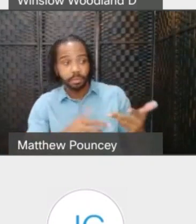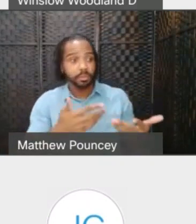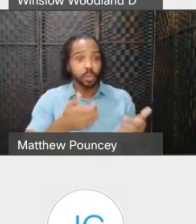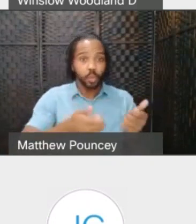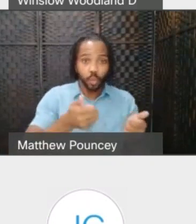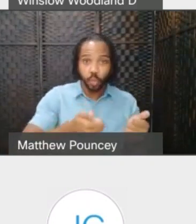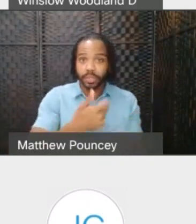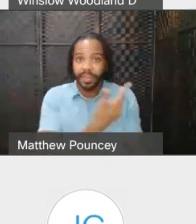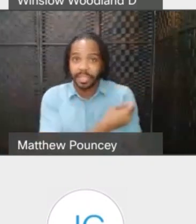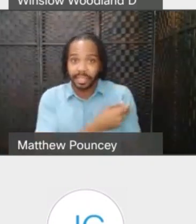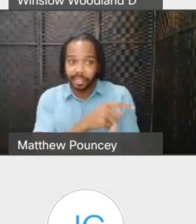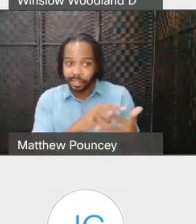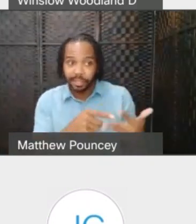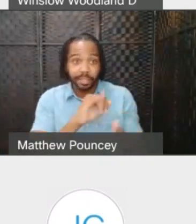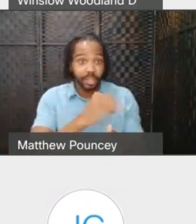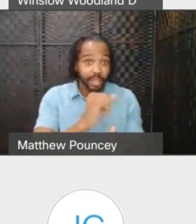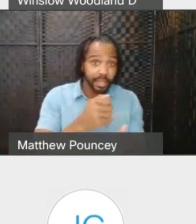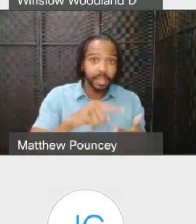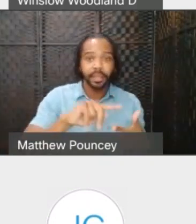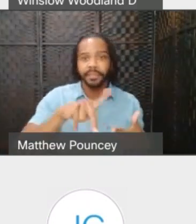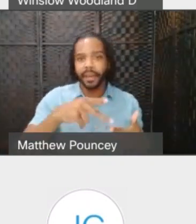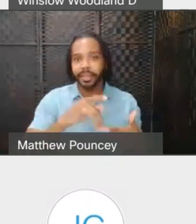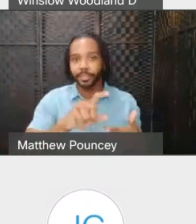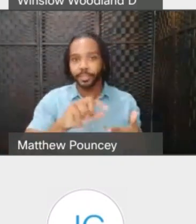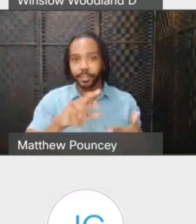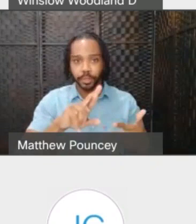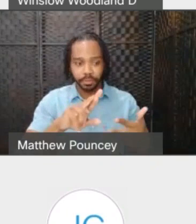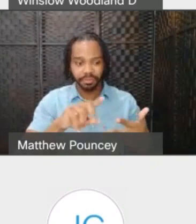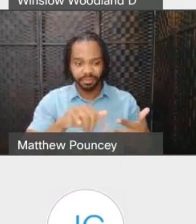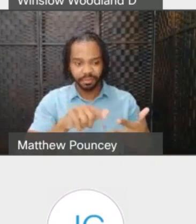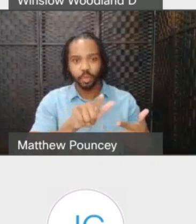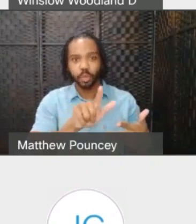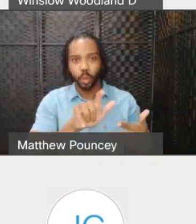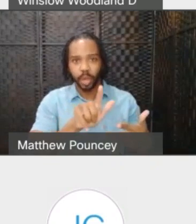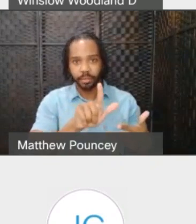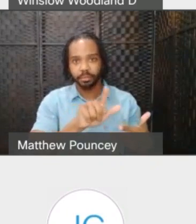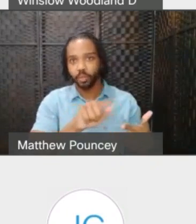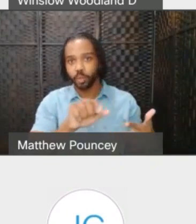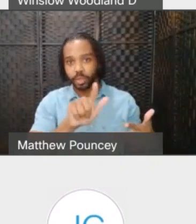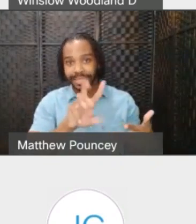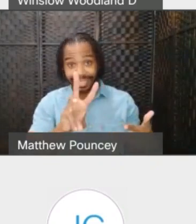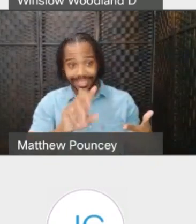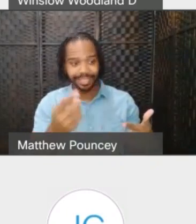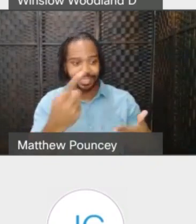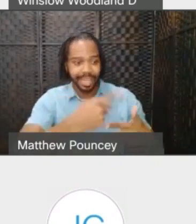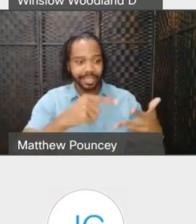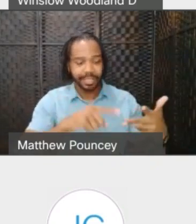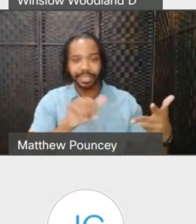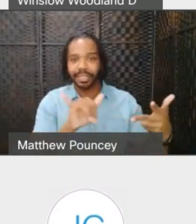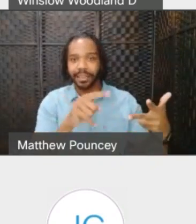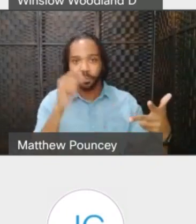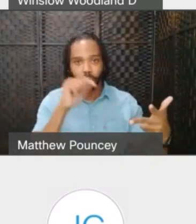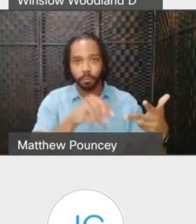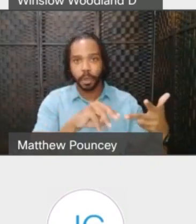J&J, they're done. If it's Pfizer or Moderna, then that's 21 to 26 days before the second dose. So you would need to